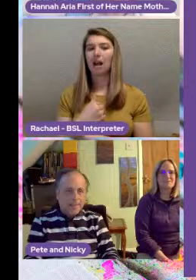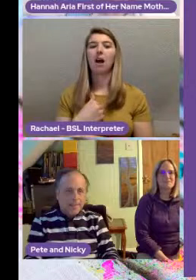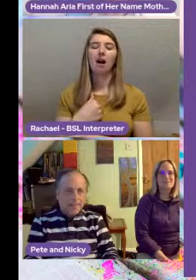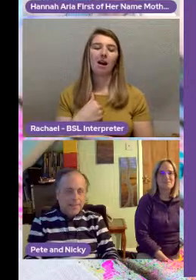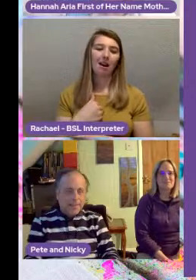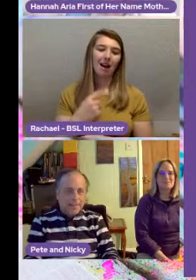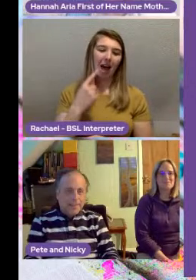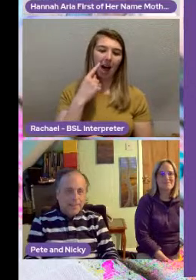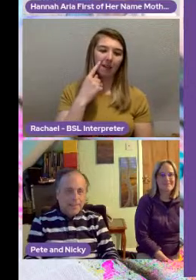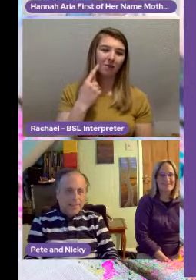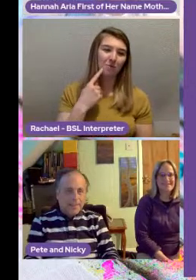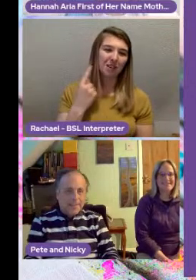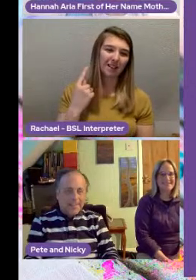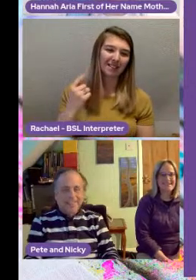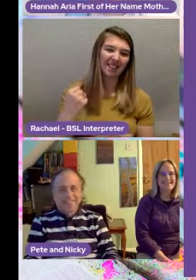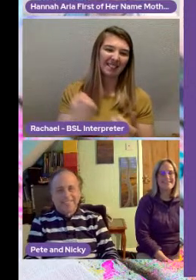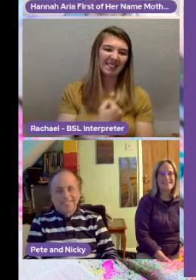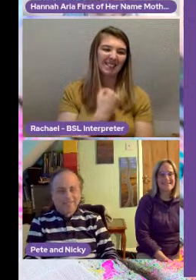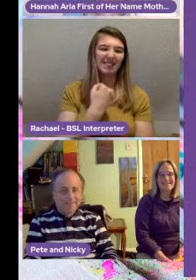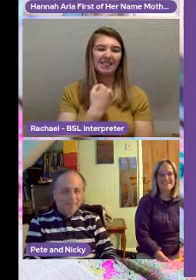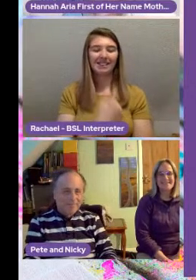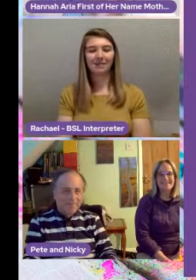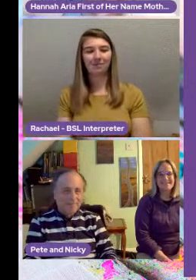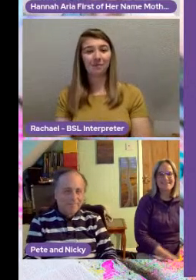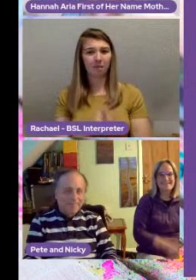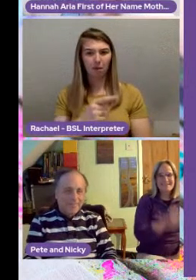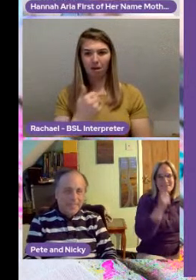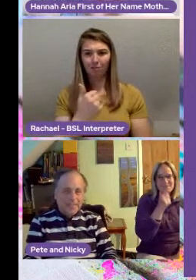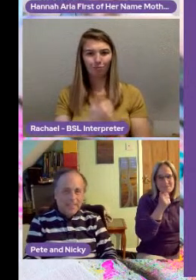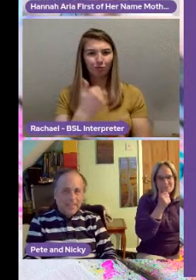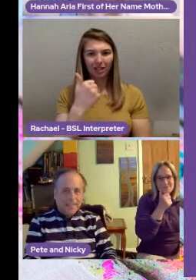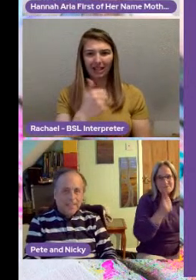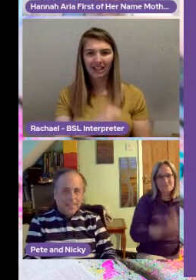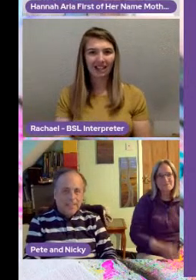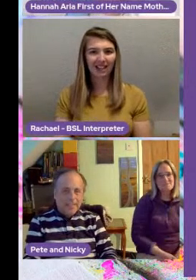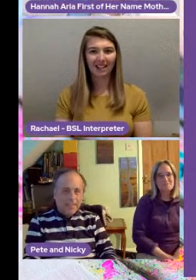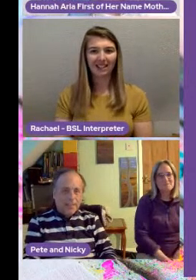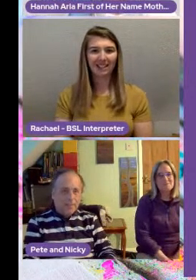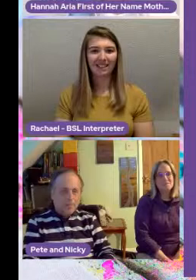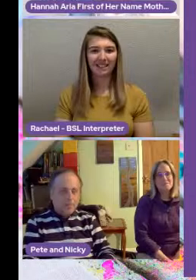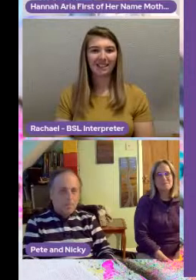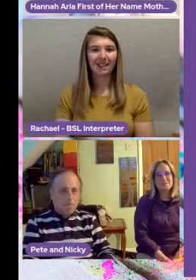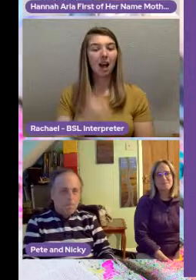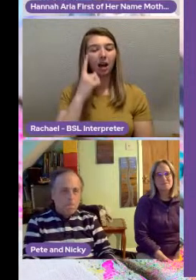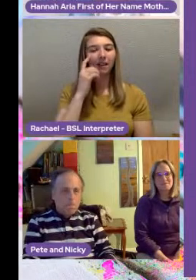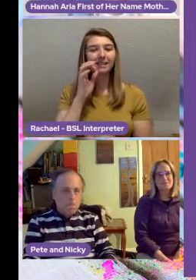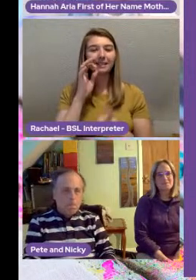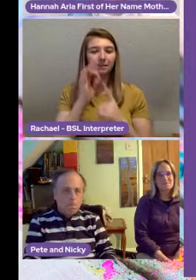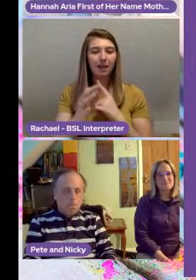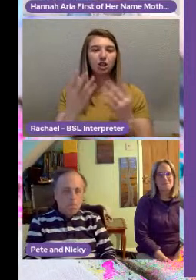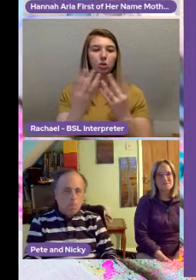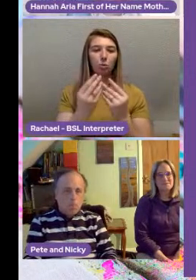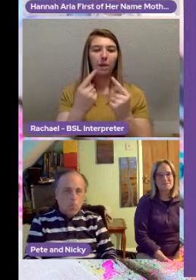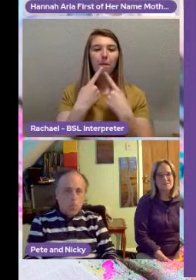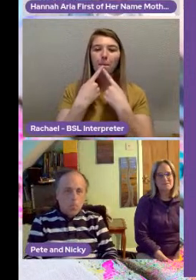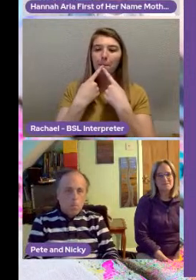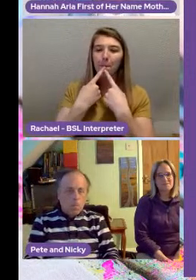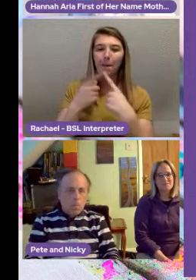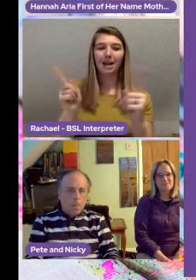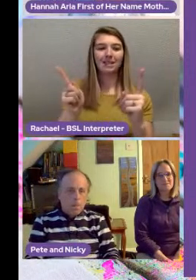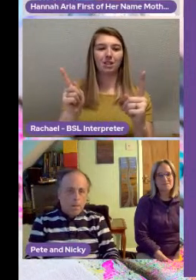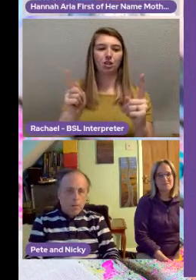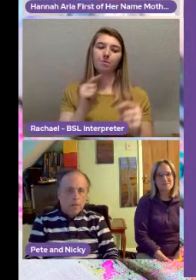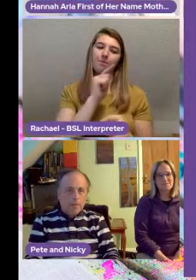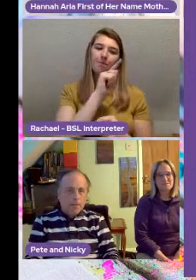deadline was yesterday, annoyingly. But these are brilliant, and I think especially things that have a message. Tower Street